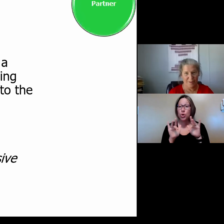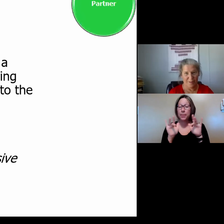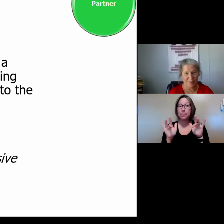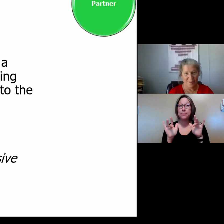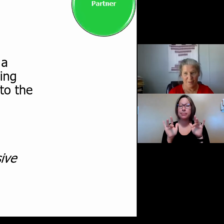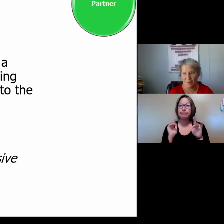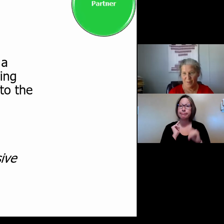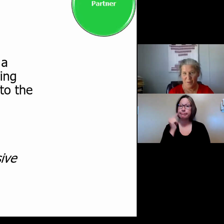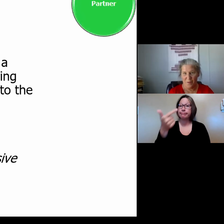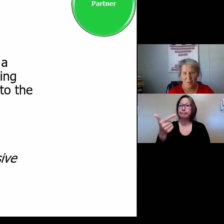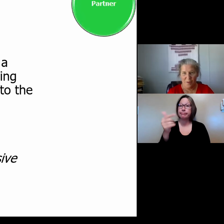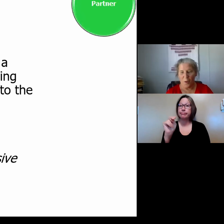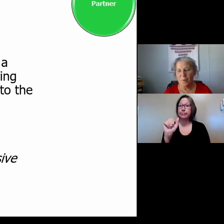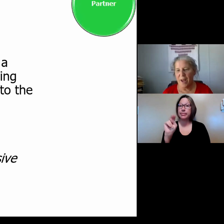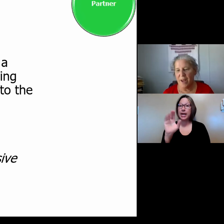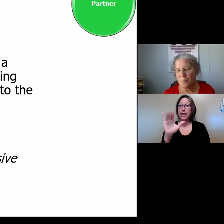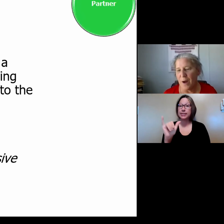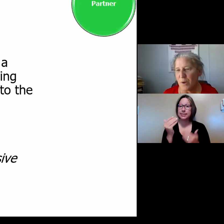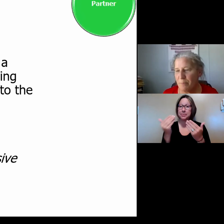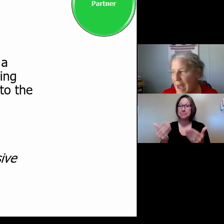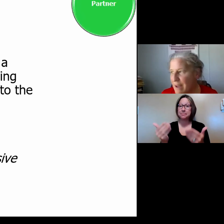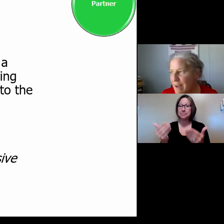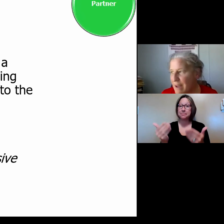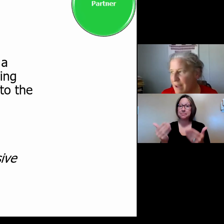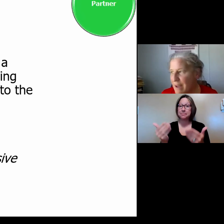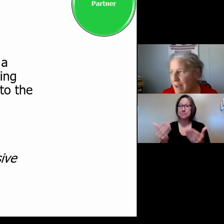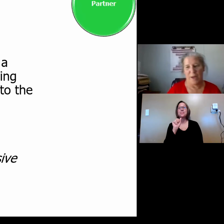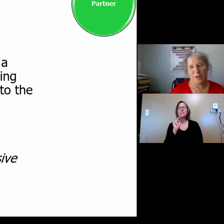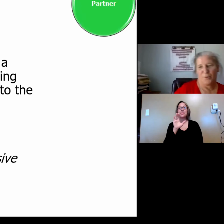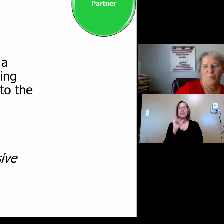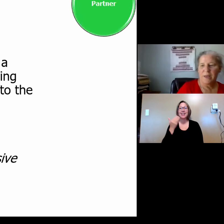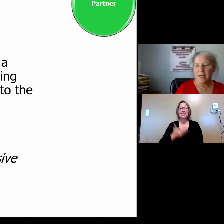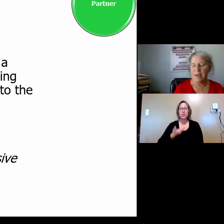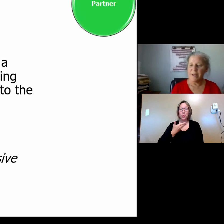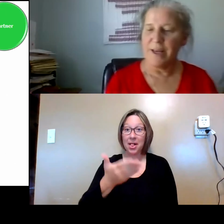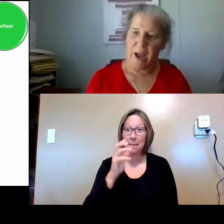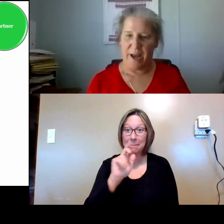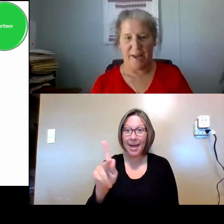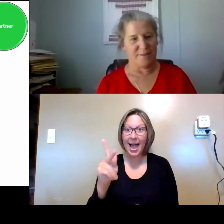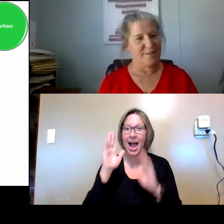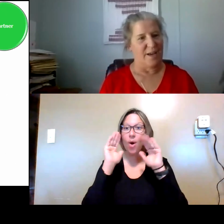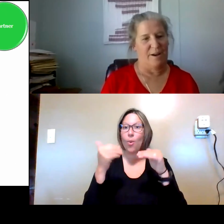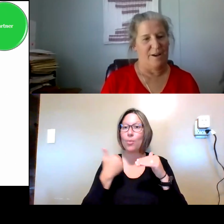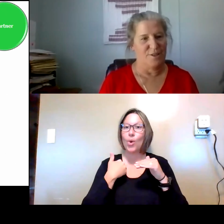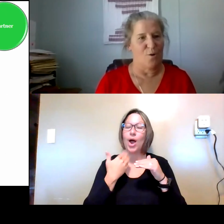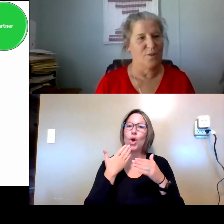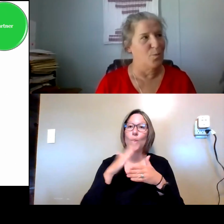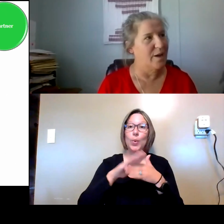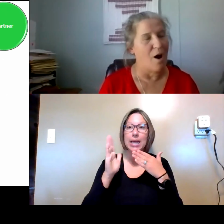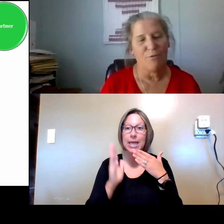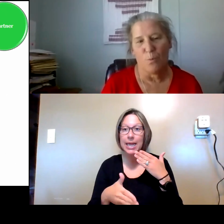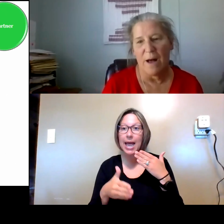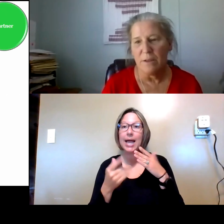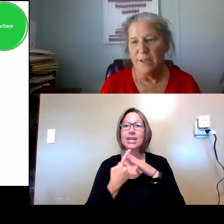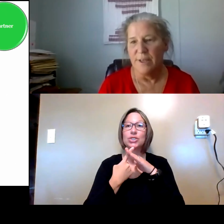and let Nancy take it away. Okay, welcome back, friends. I hope you had a good weekend and started the